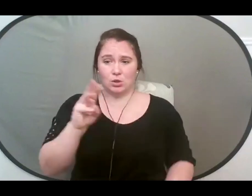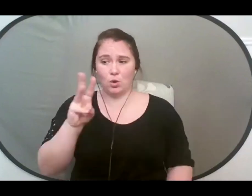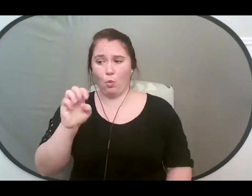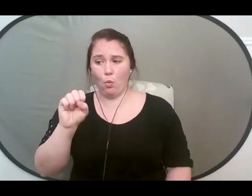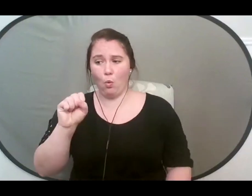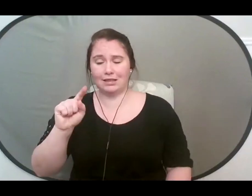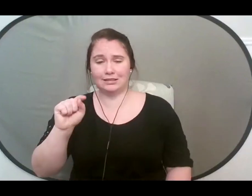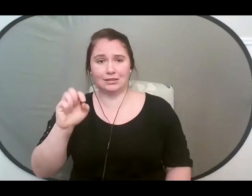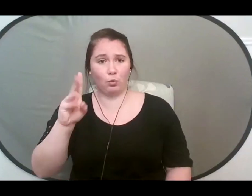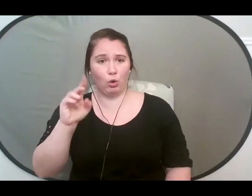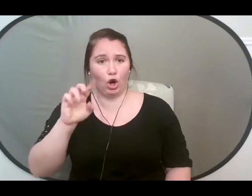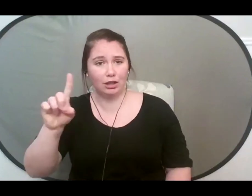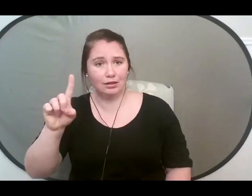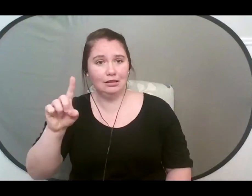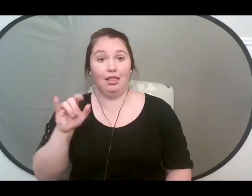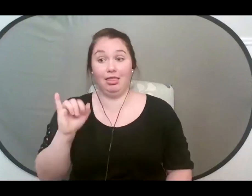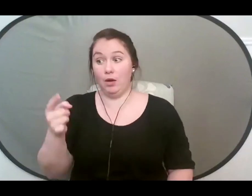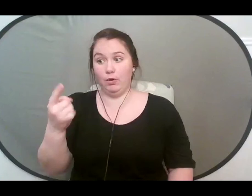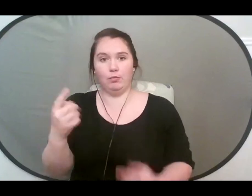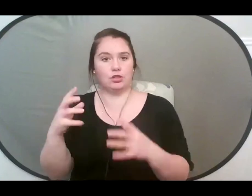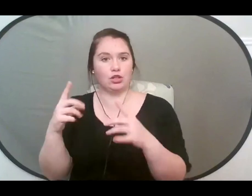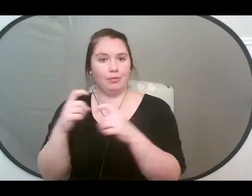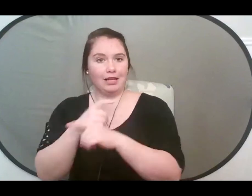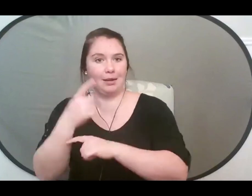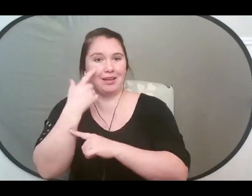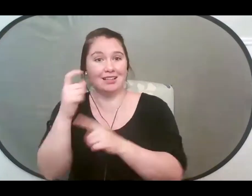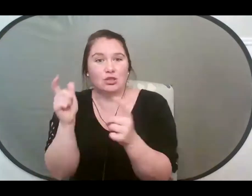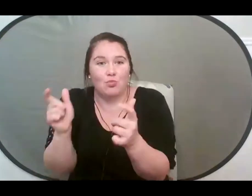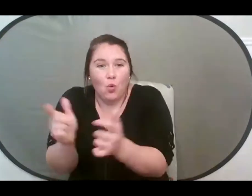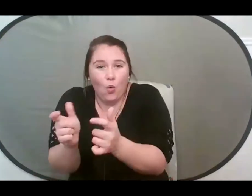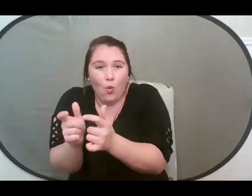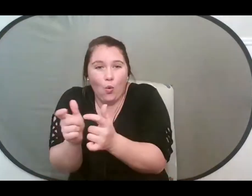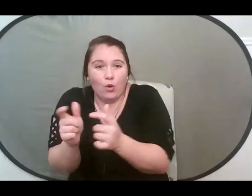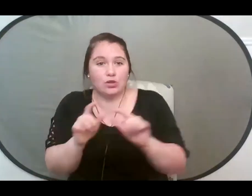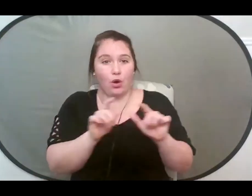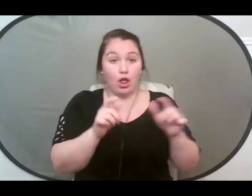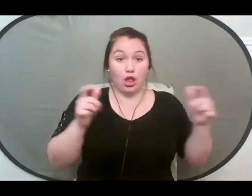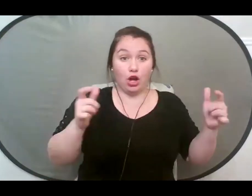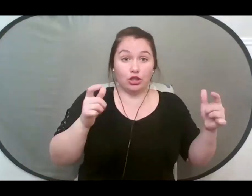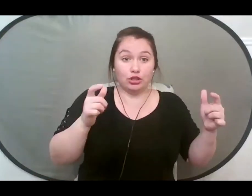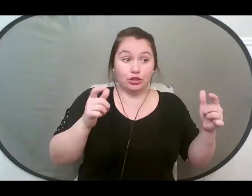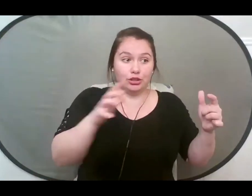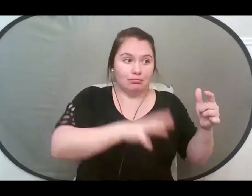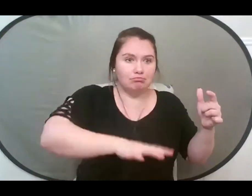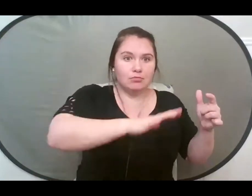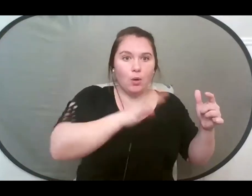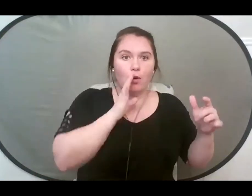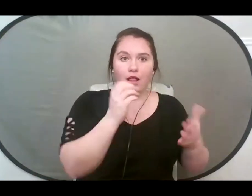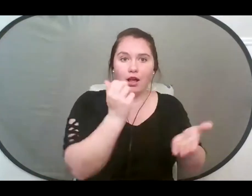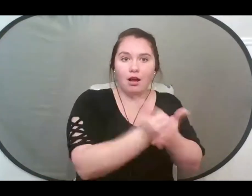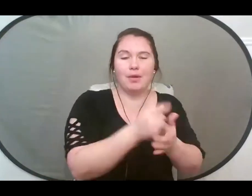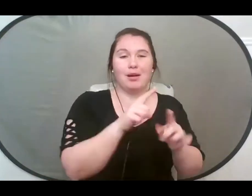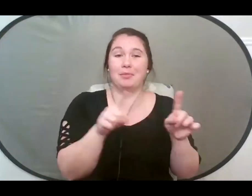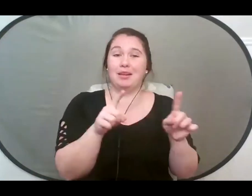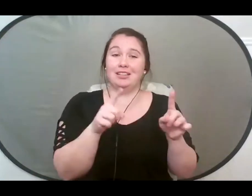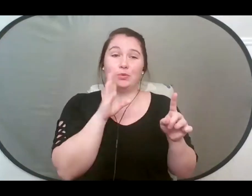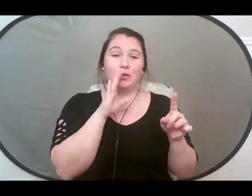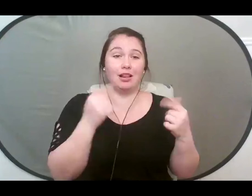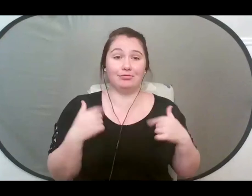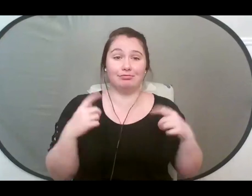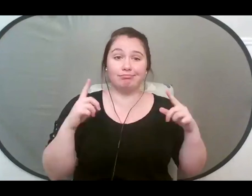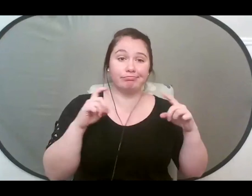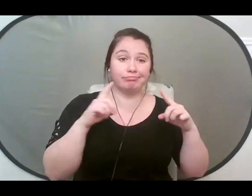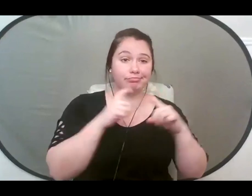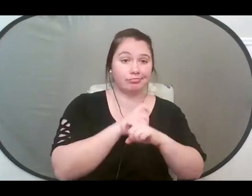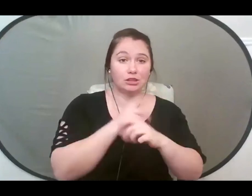Westwood High School was complicated because of the small site. So a larger site helps with that. But yes, they're complex